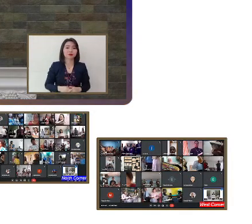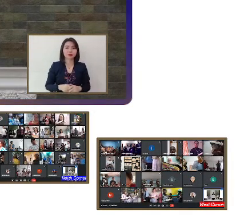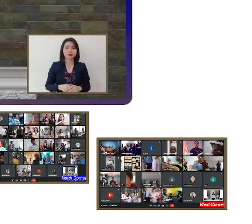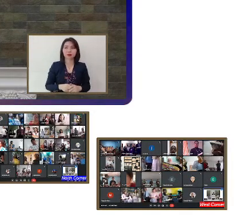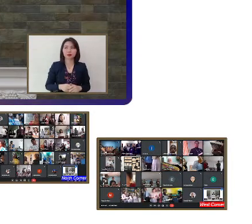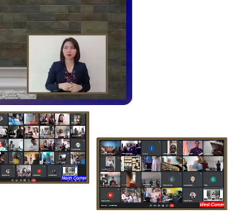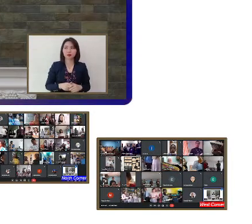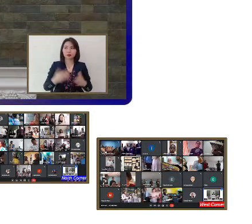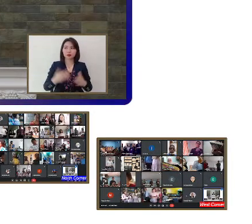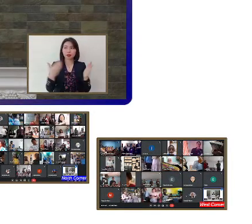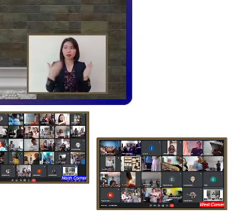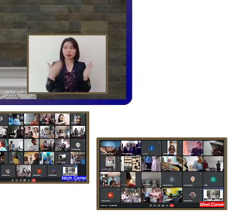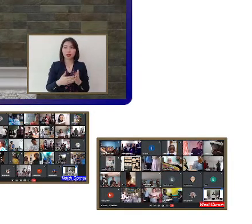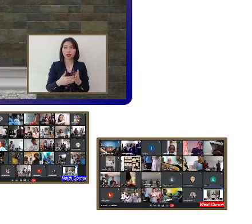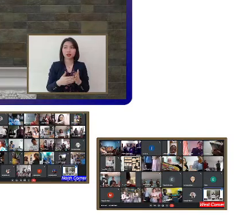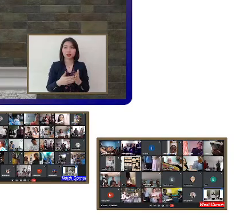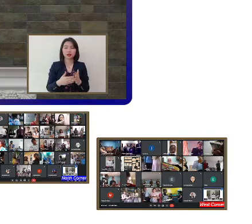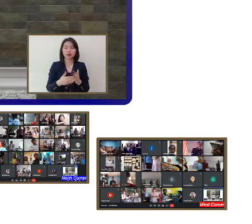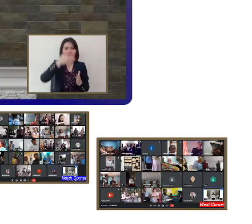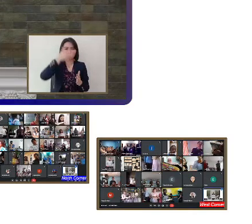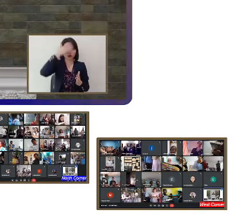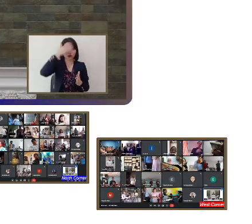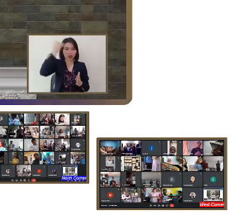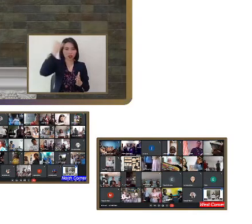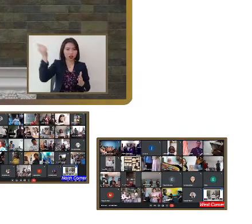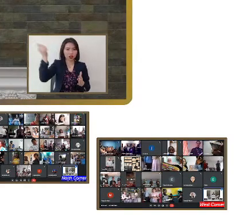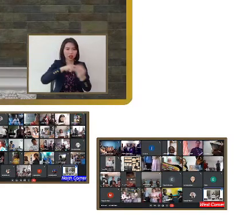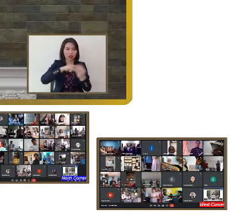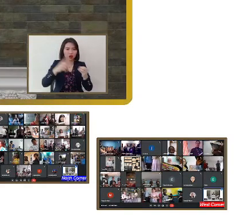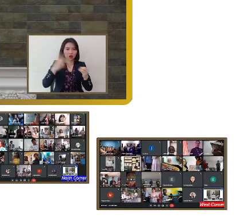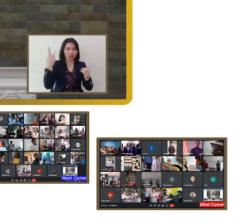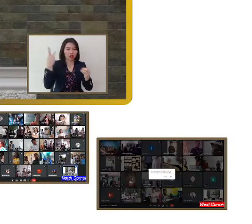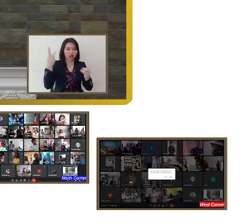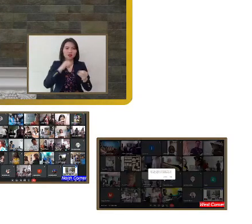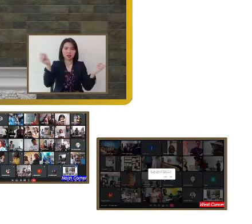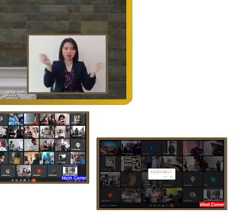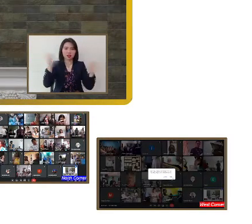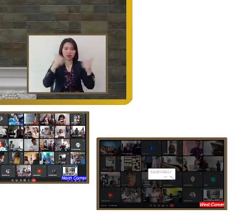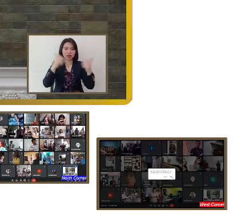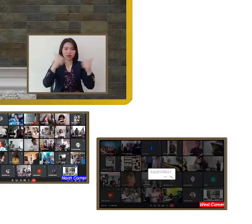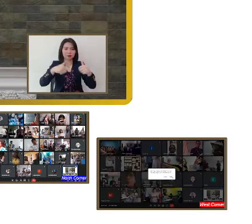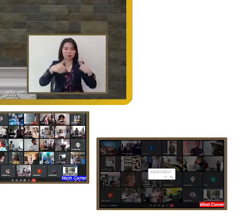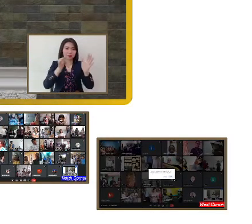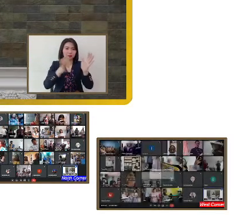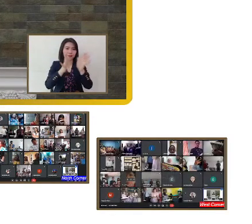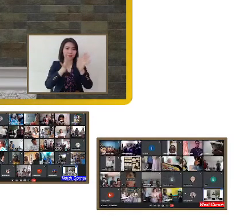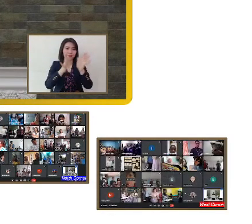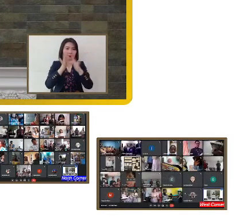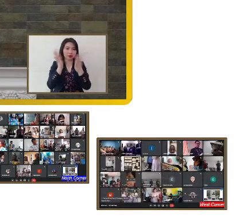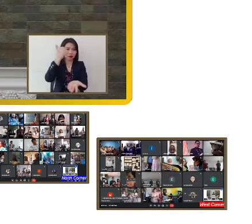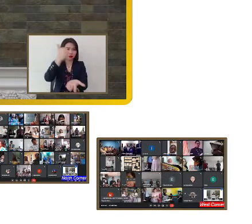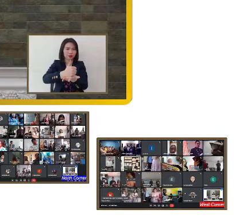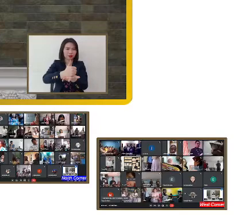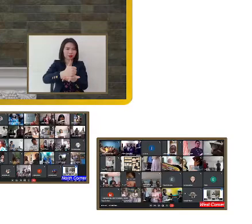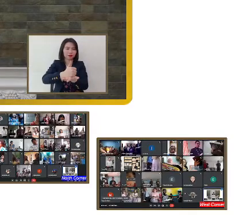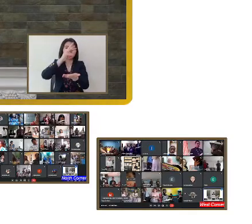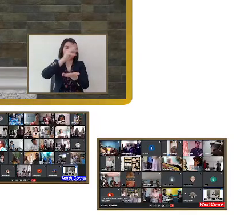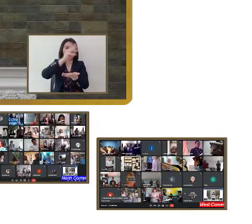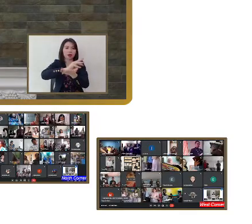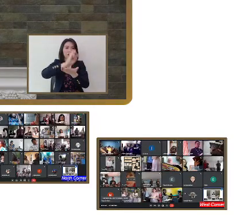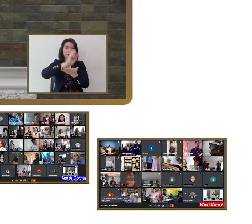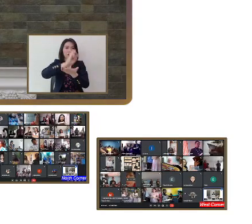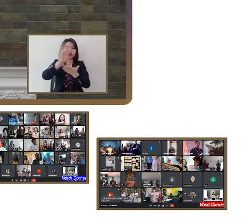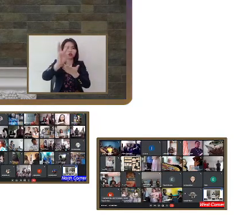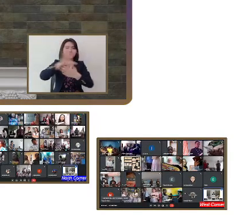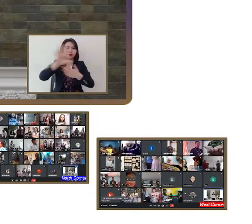right? Again, kalimutan niyo po yan, wala hong contradiction ng Biblia, right? Okay, Matthew chapter 4, please, in verse